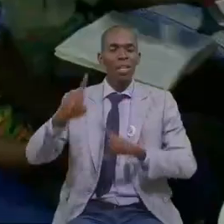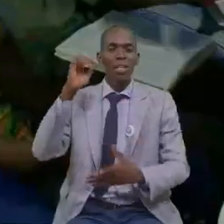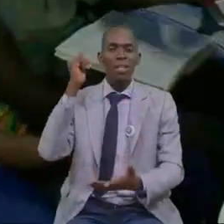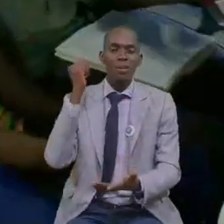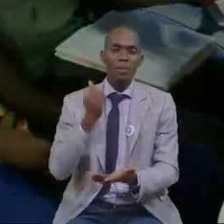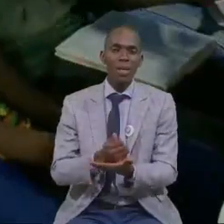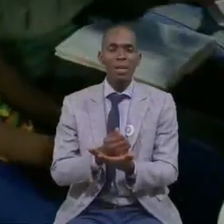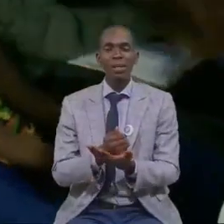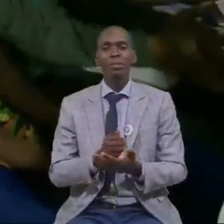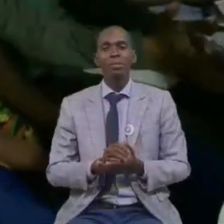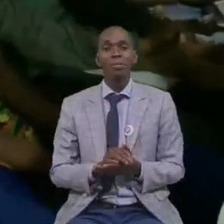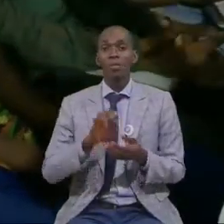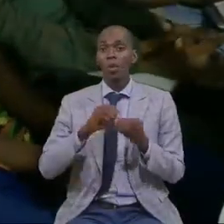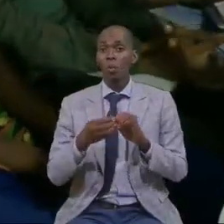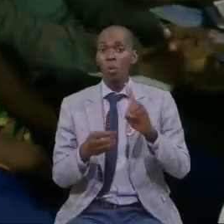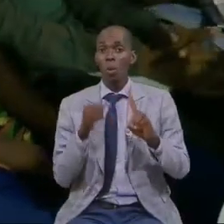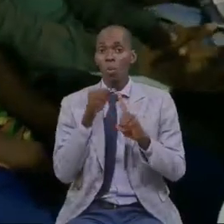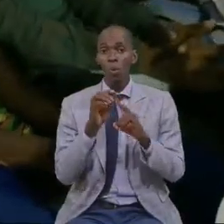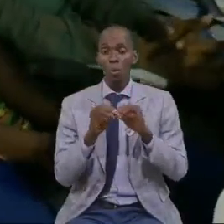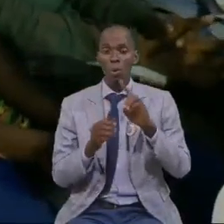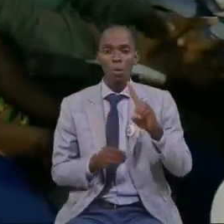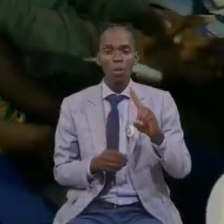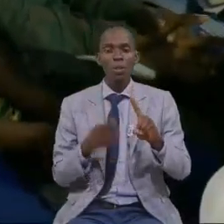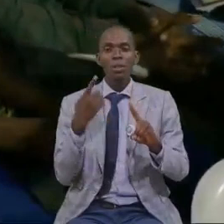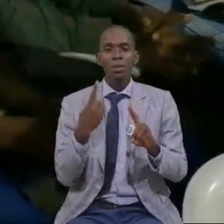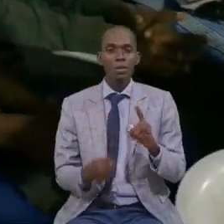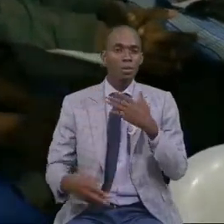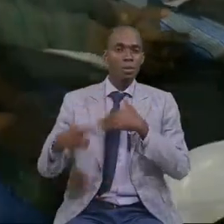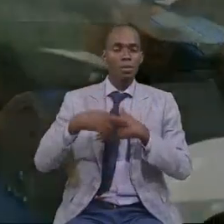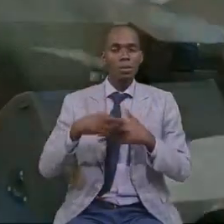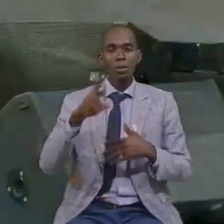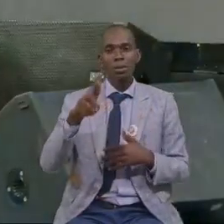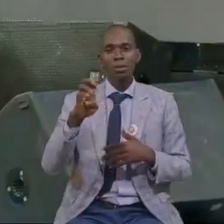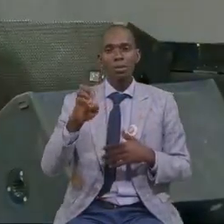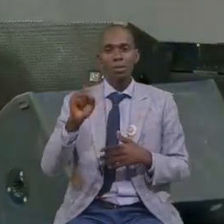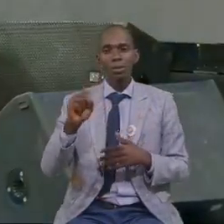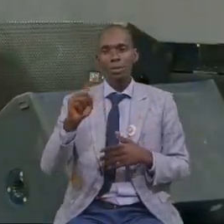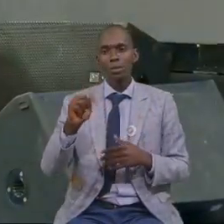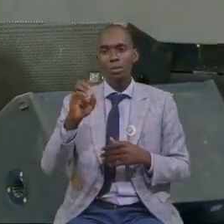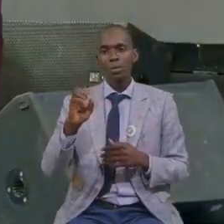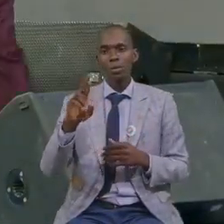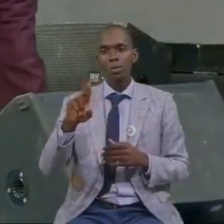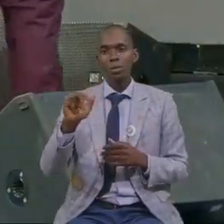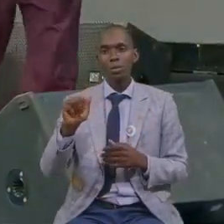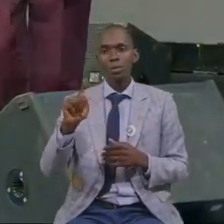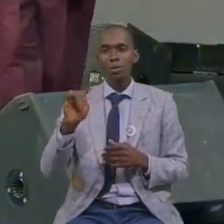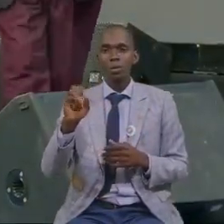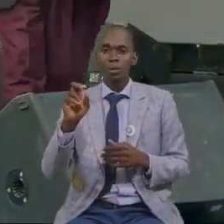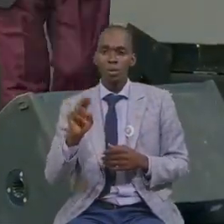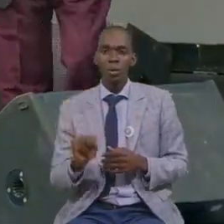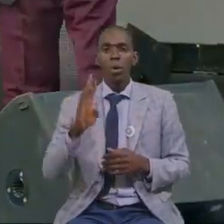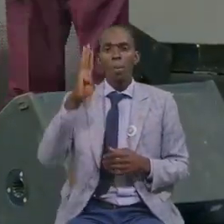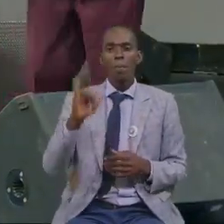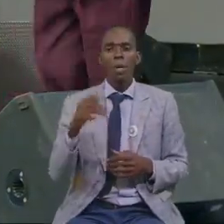Amen. Number one is the restoration by the revealed